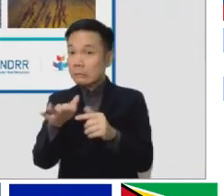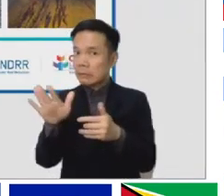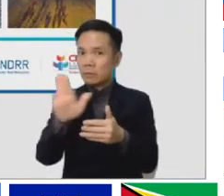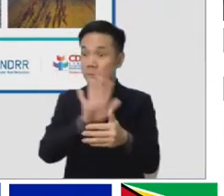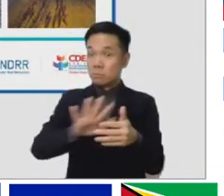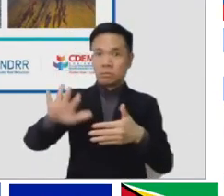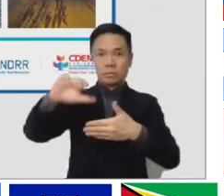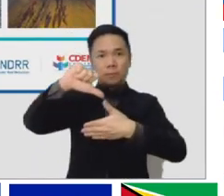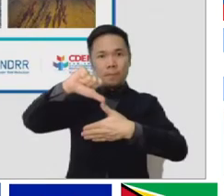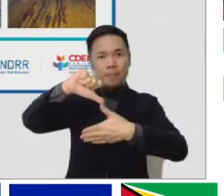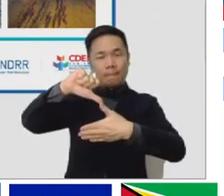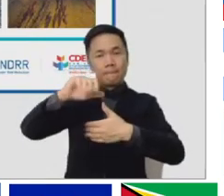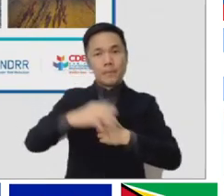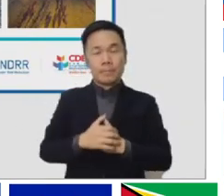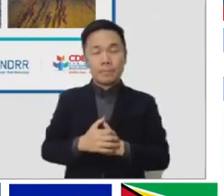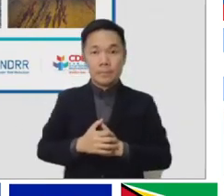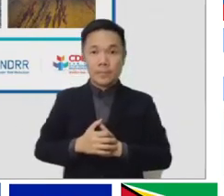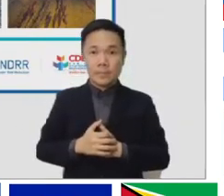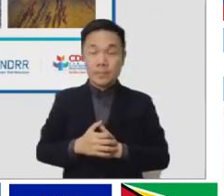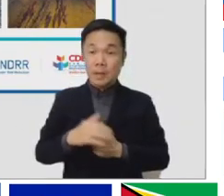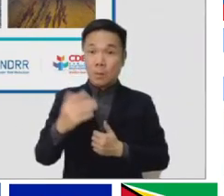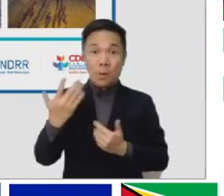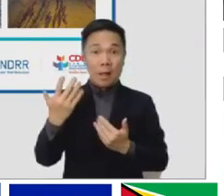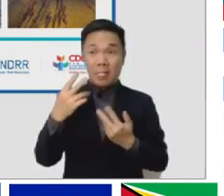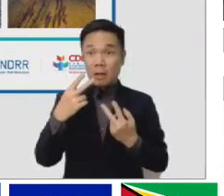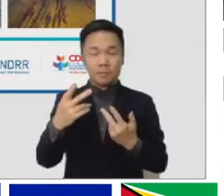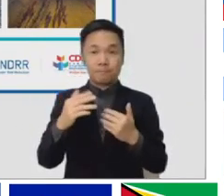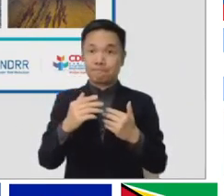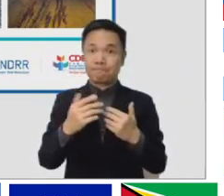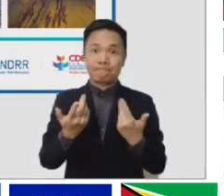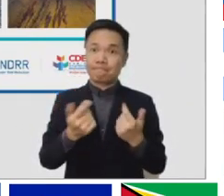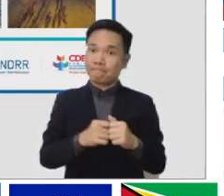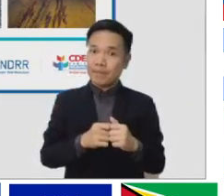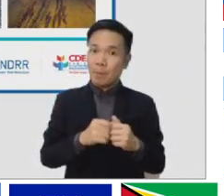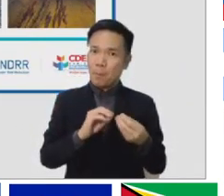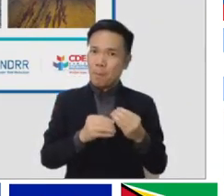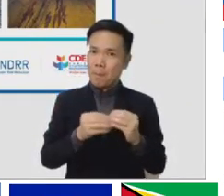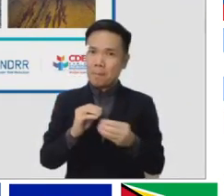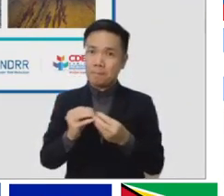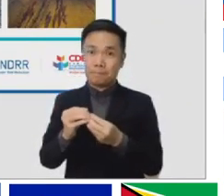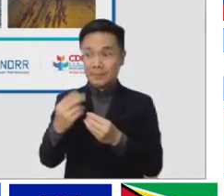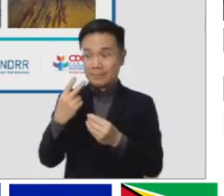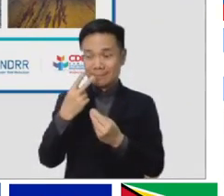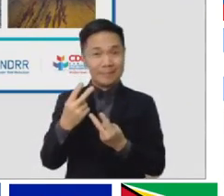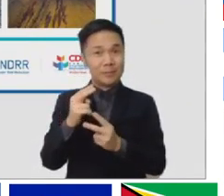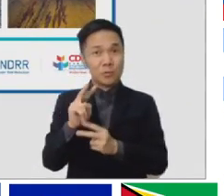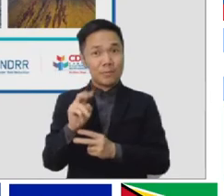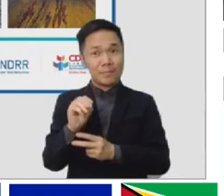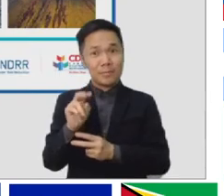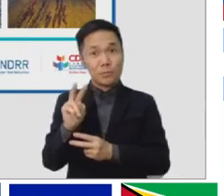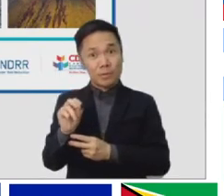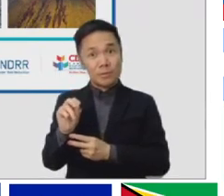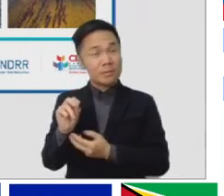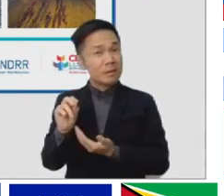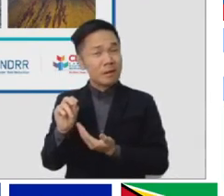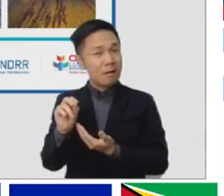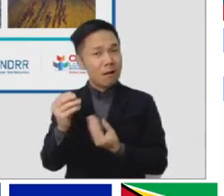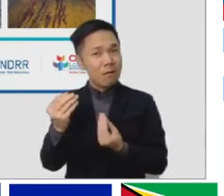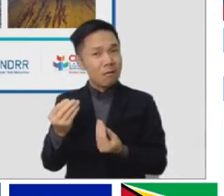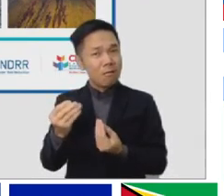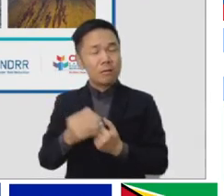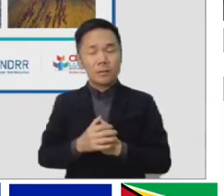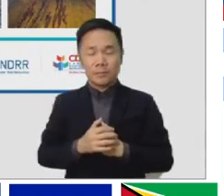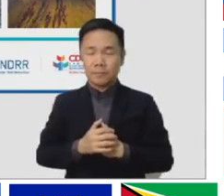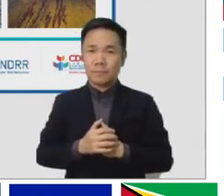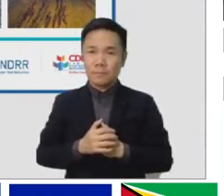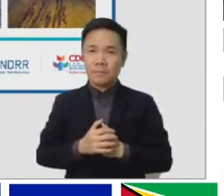well, just to continue developing and all of that. In 2020 also helped us. And also as part